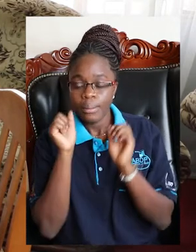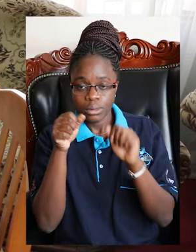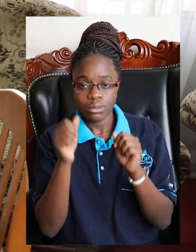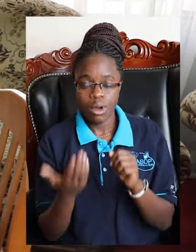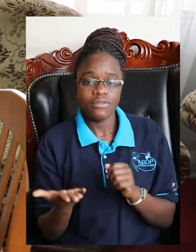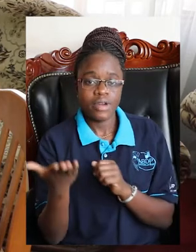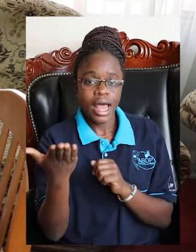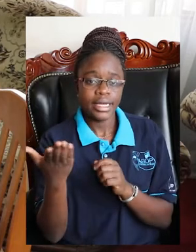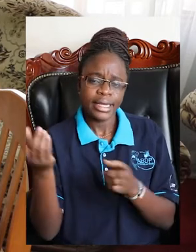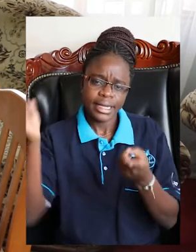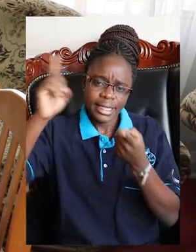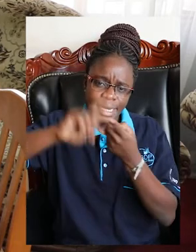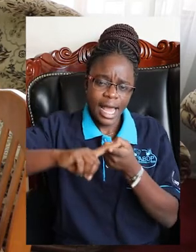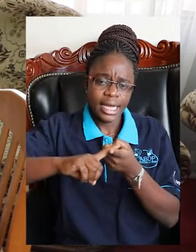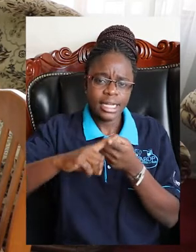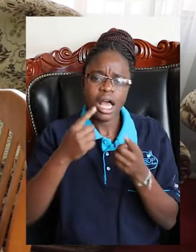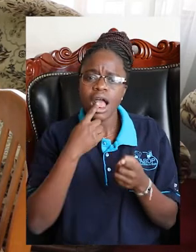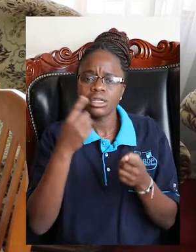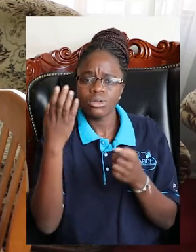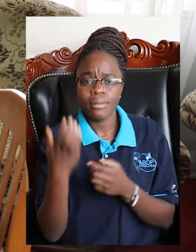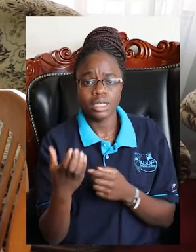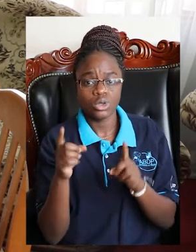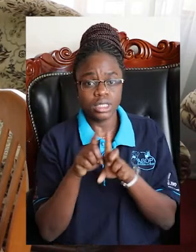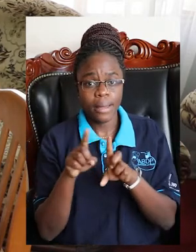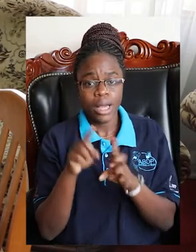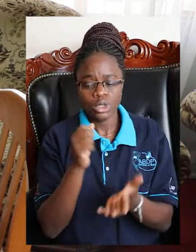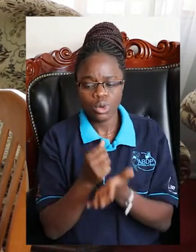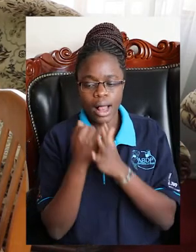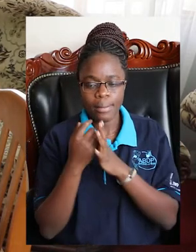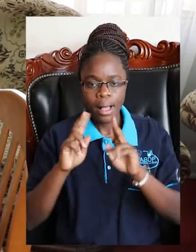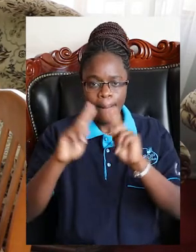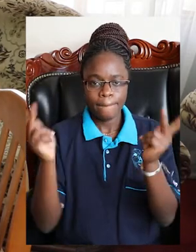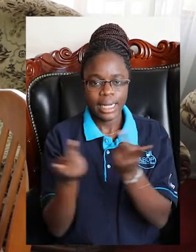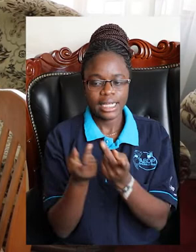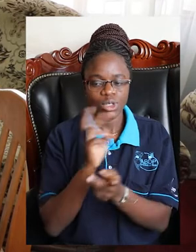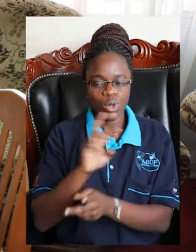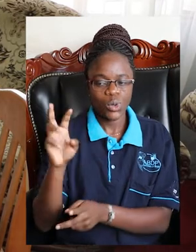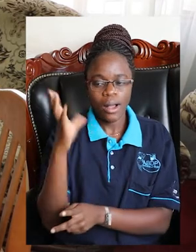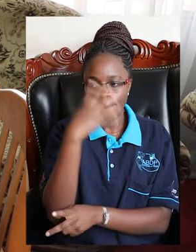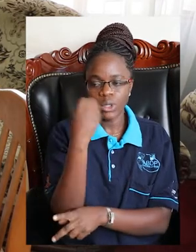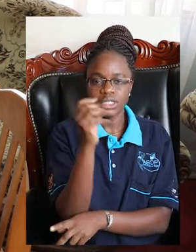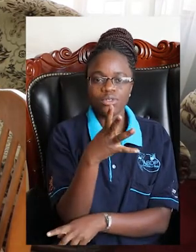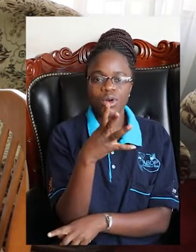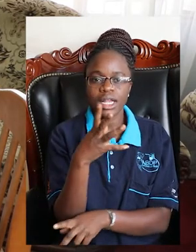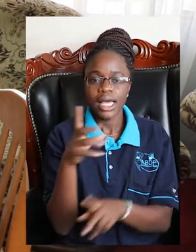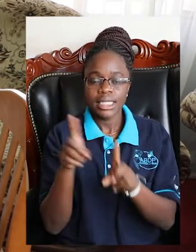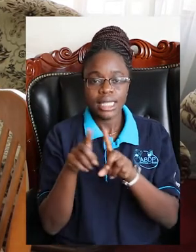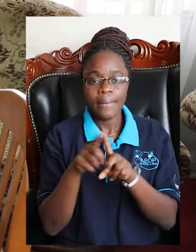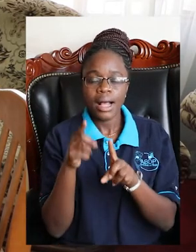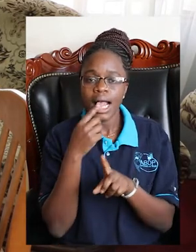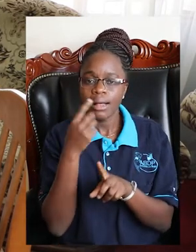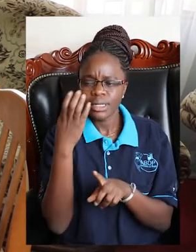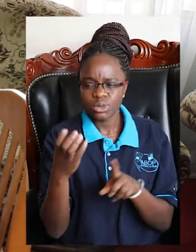with the sorghum. And then you can add some tomatoes just to make the plate look appealing. And also